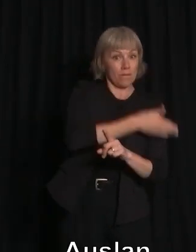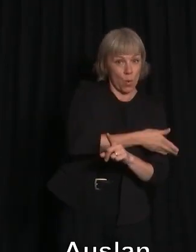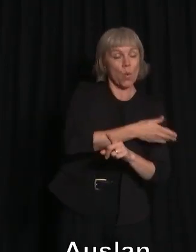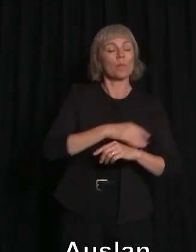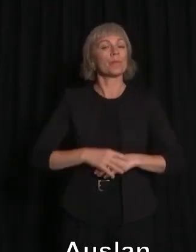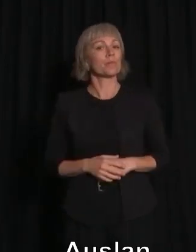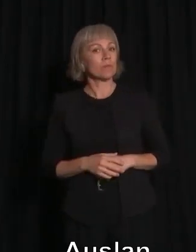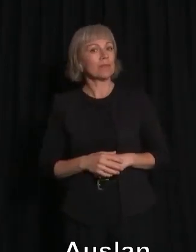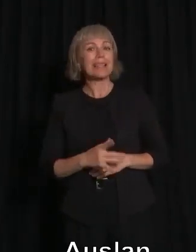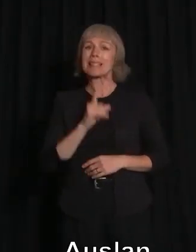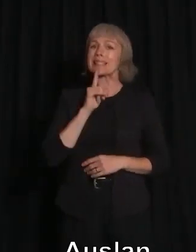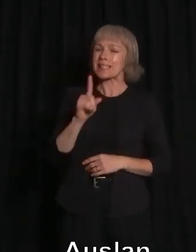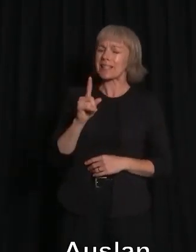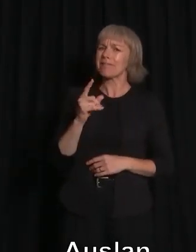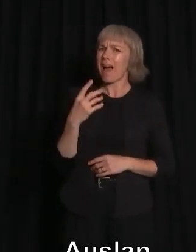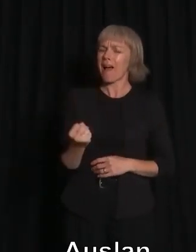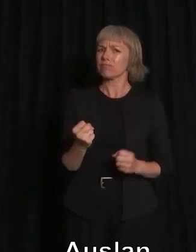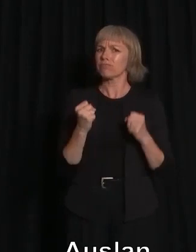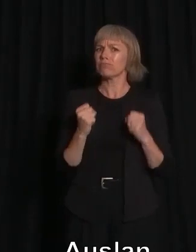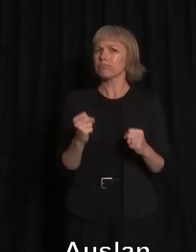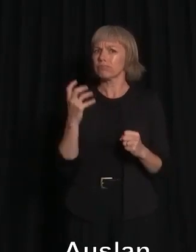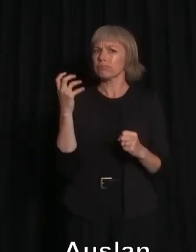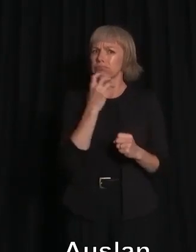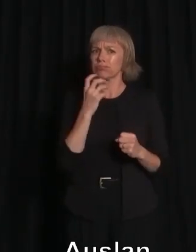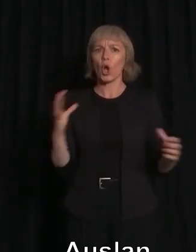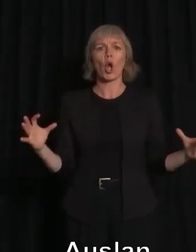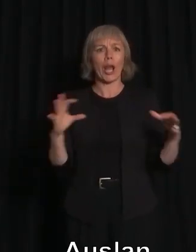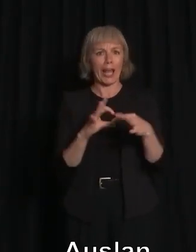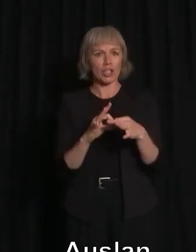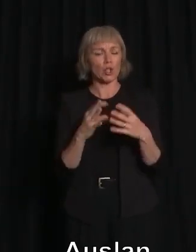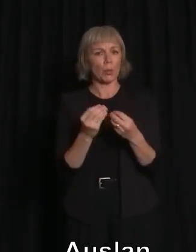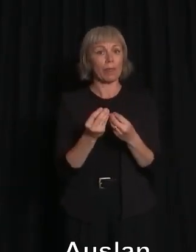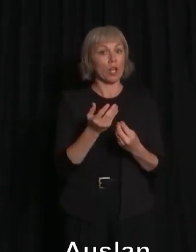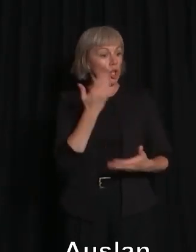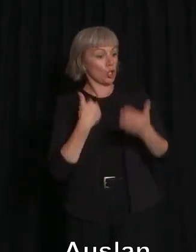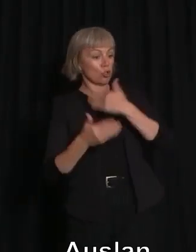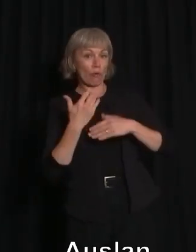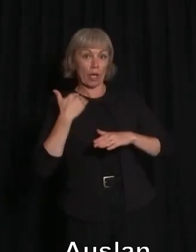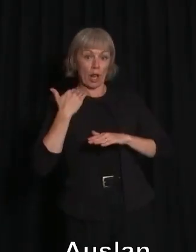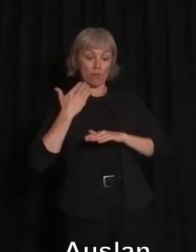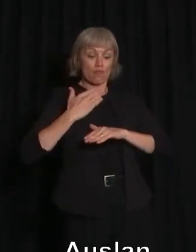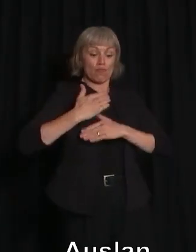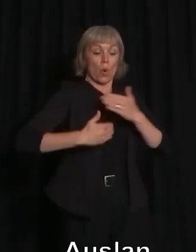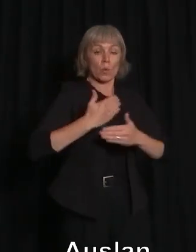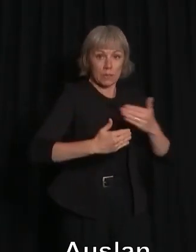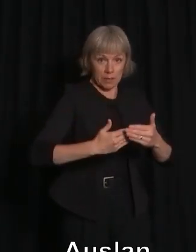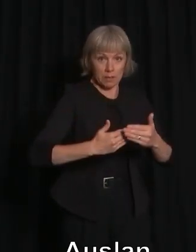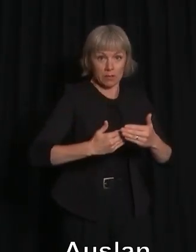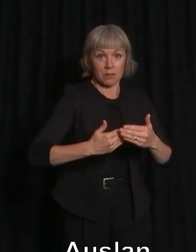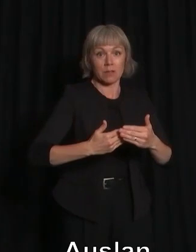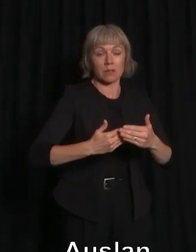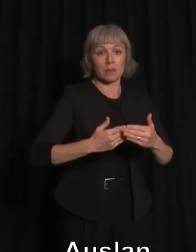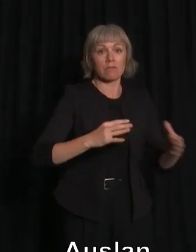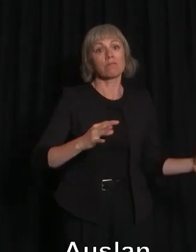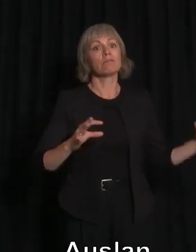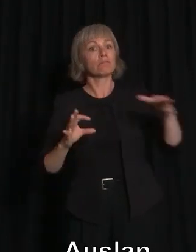Muntaphorn, noted the connection of this historical process with this land through the seminal case of